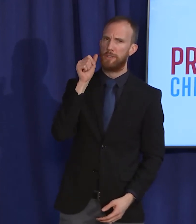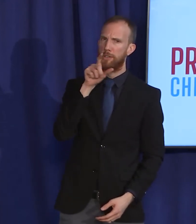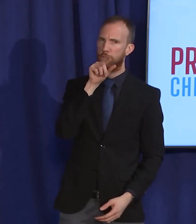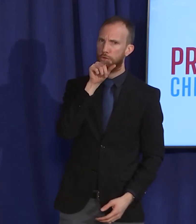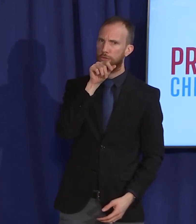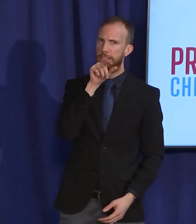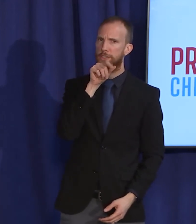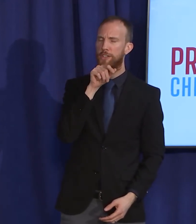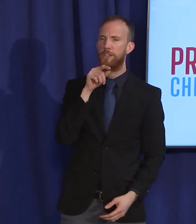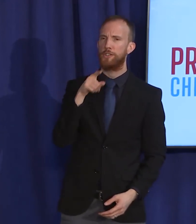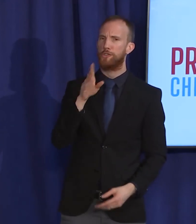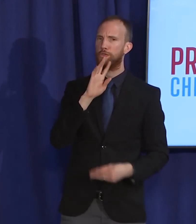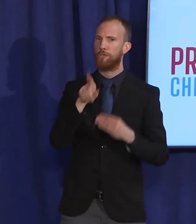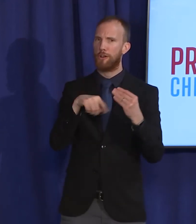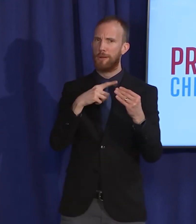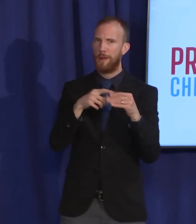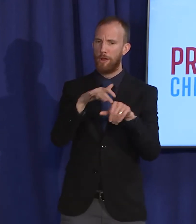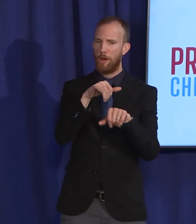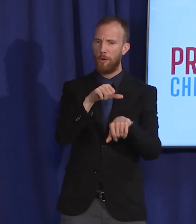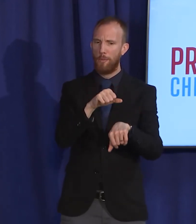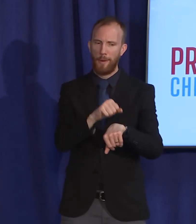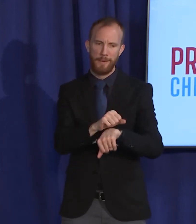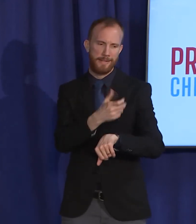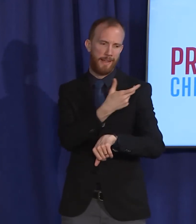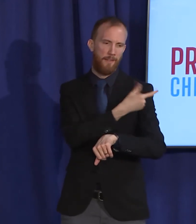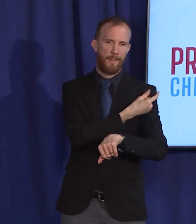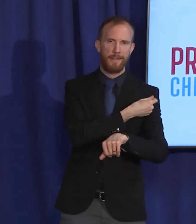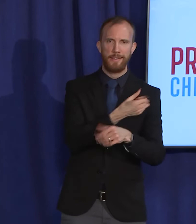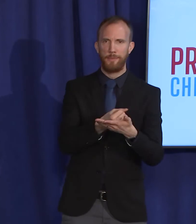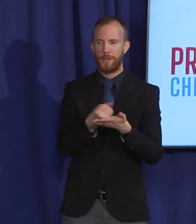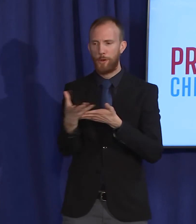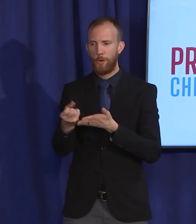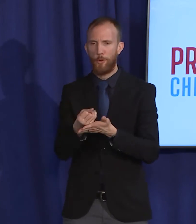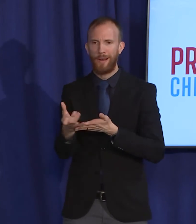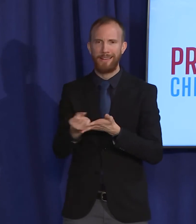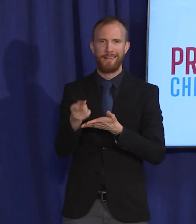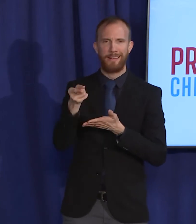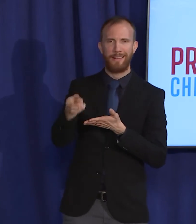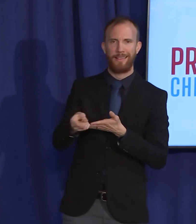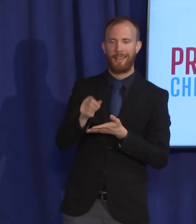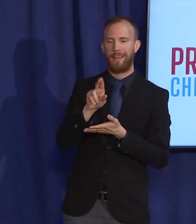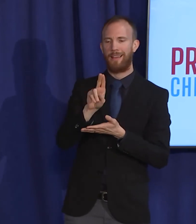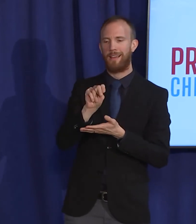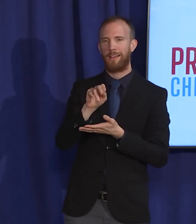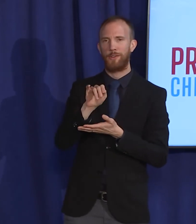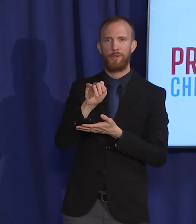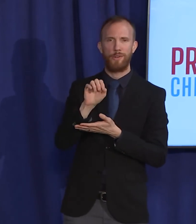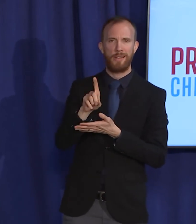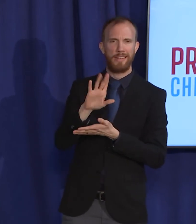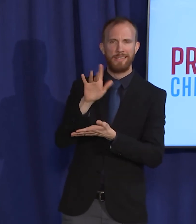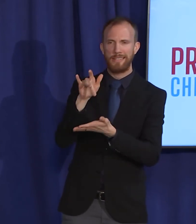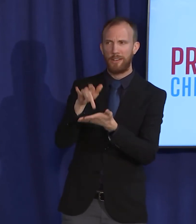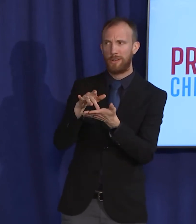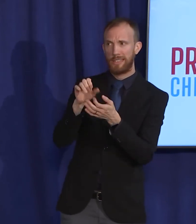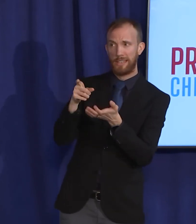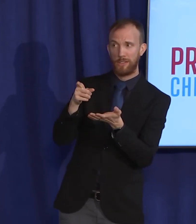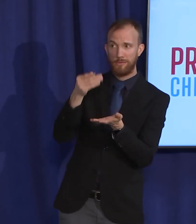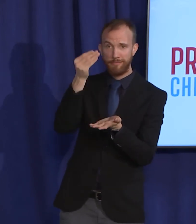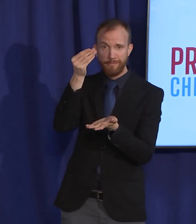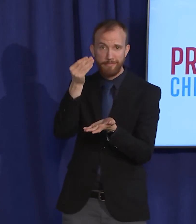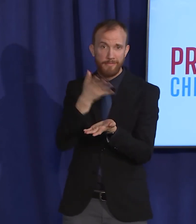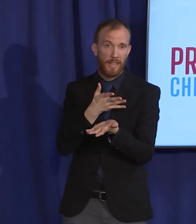down rumors that there are appointments and vaccine going to waste at the United Center. Can you tell us how many appointments are being booked? Are you